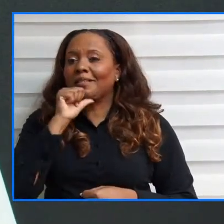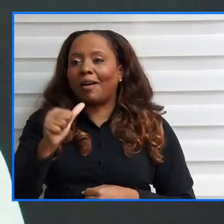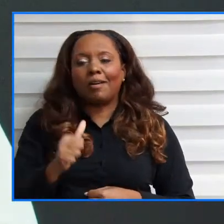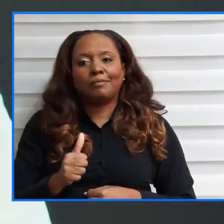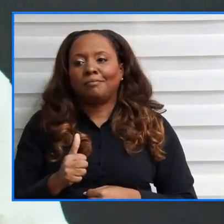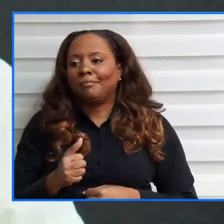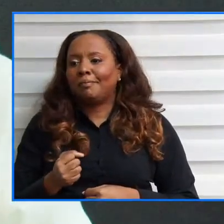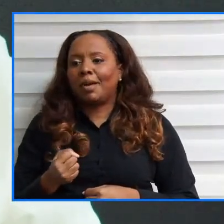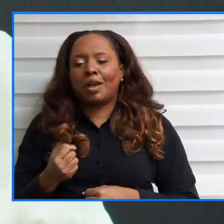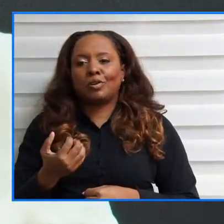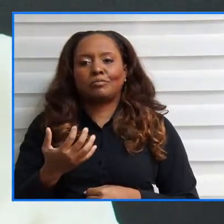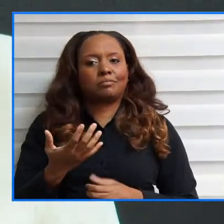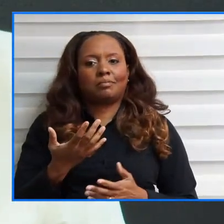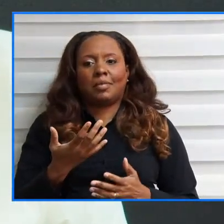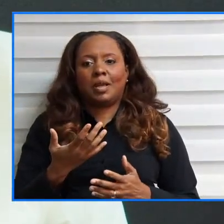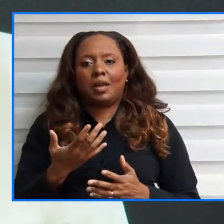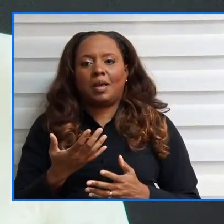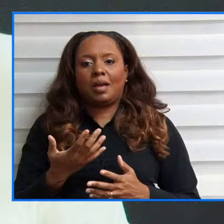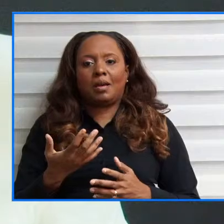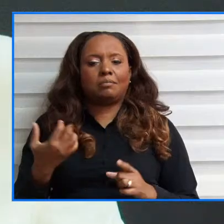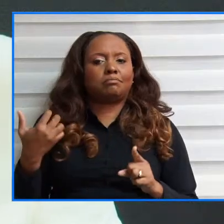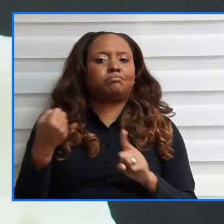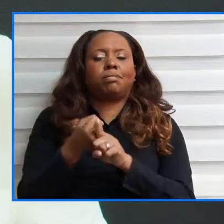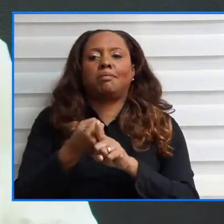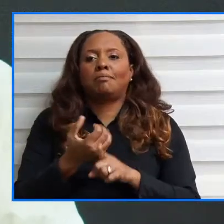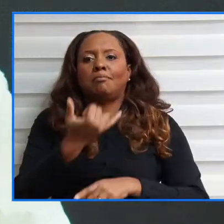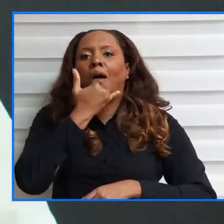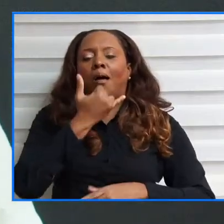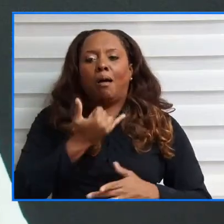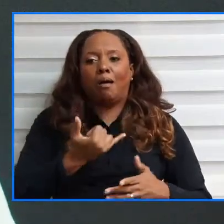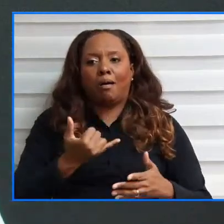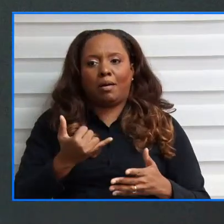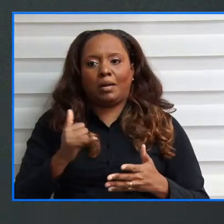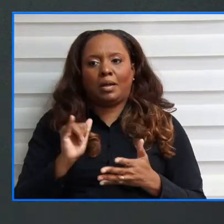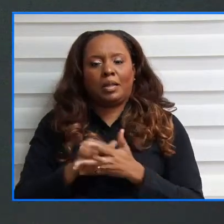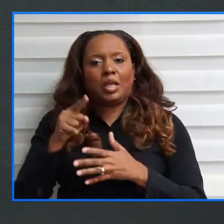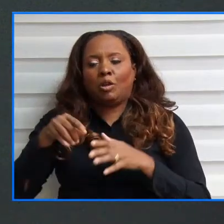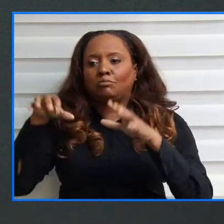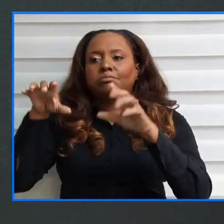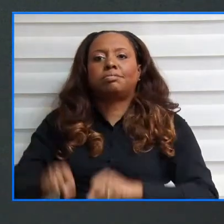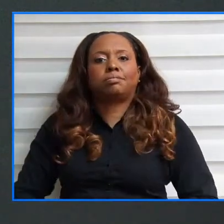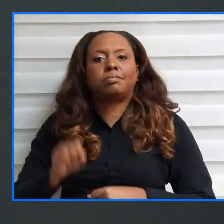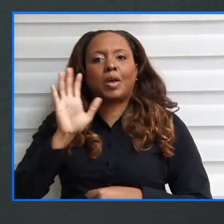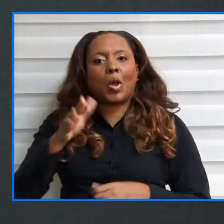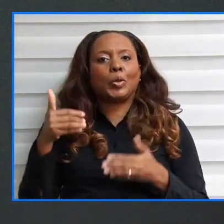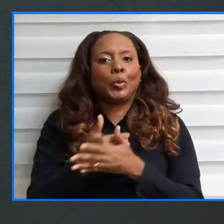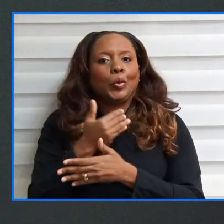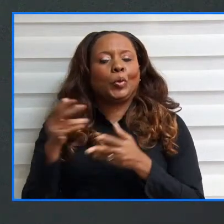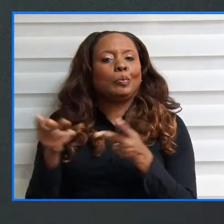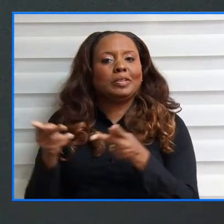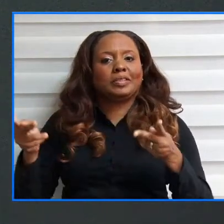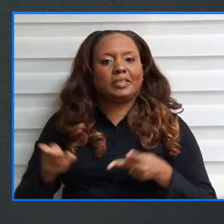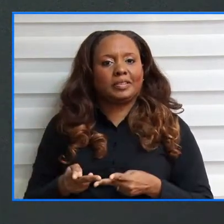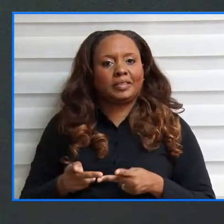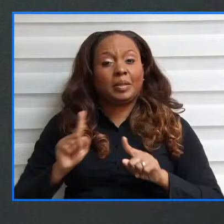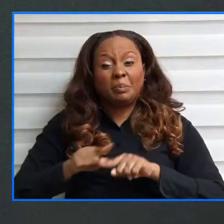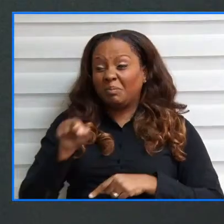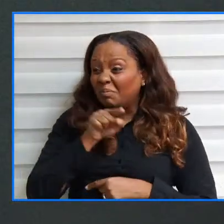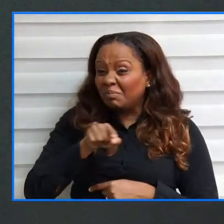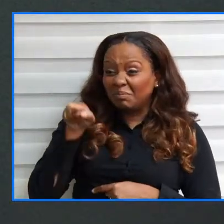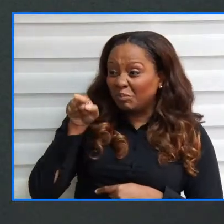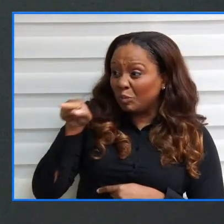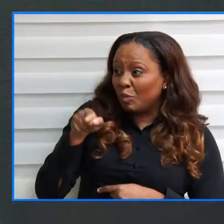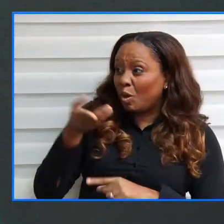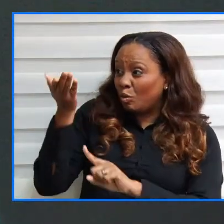the Broadband Commission for Sustainable Development, because you have shown the purpose and use